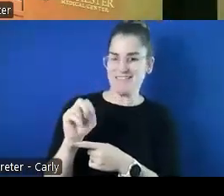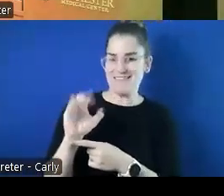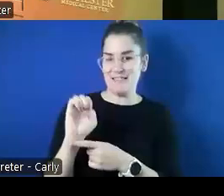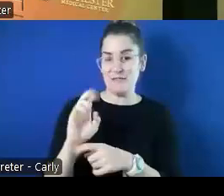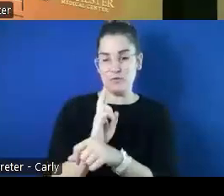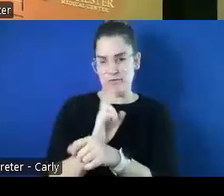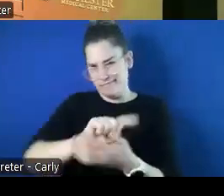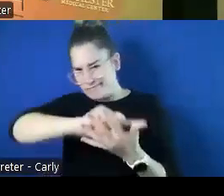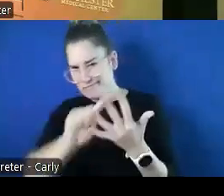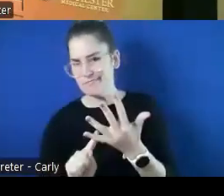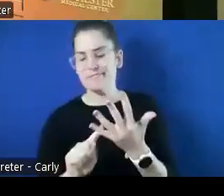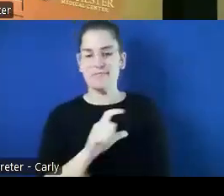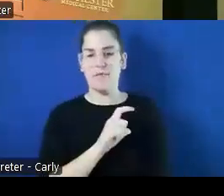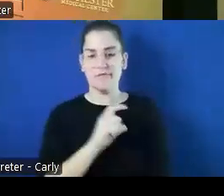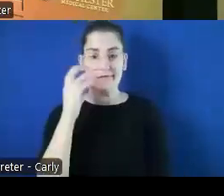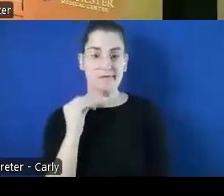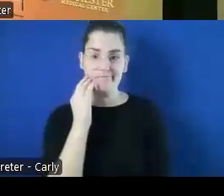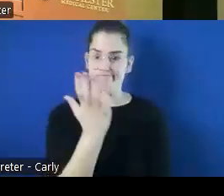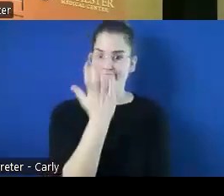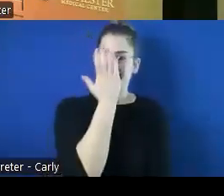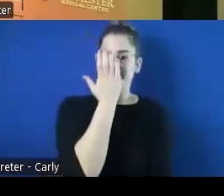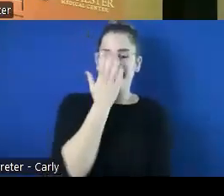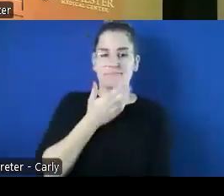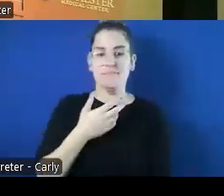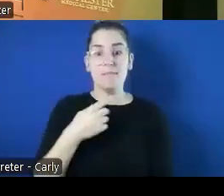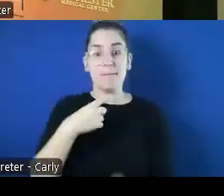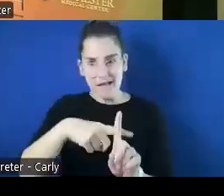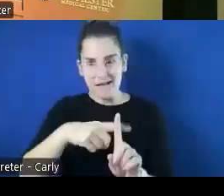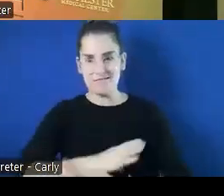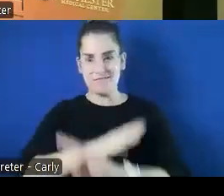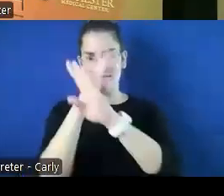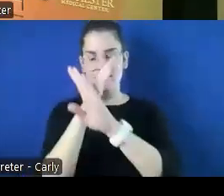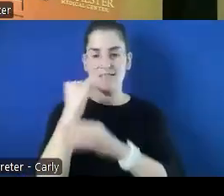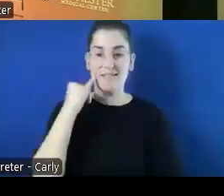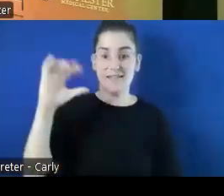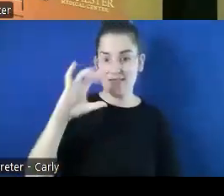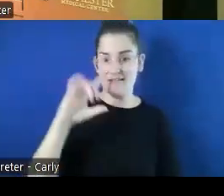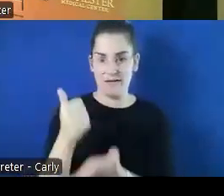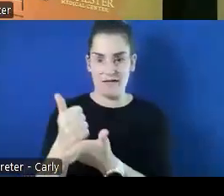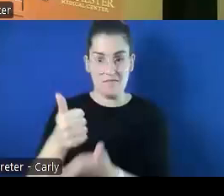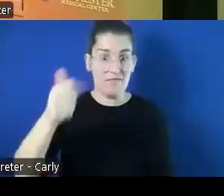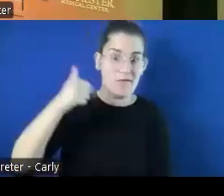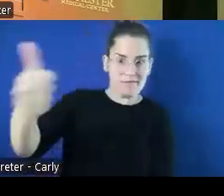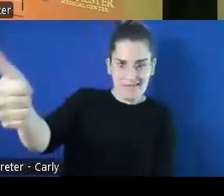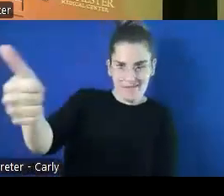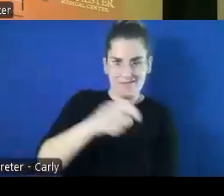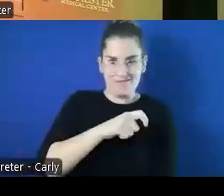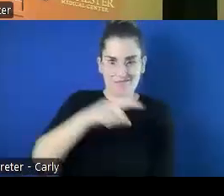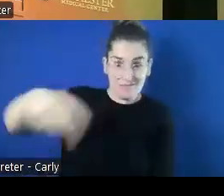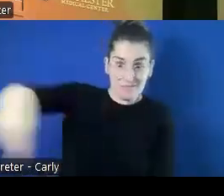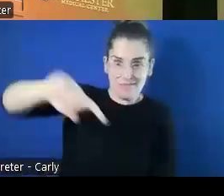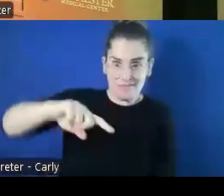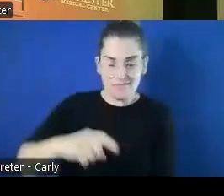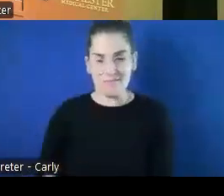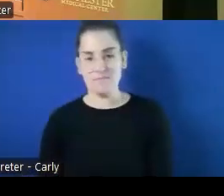they have significant barriers that they face when they're trying to seek help for their mental health needs. And